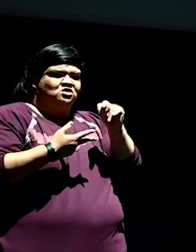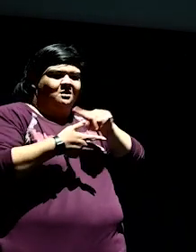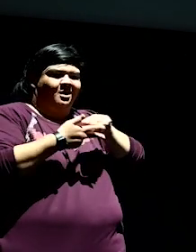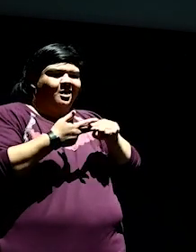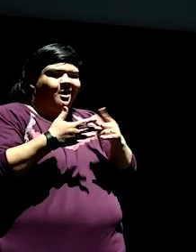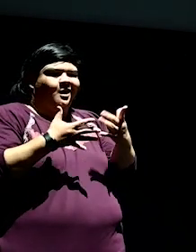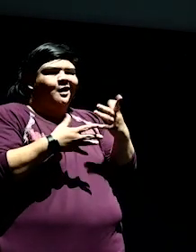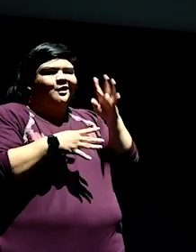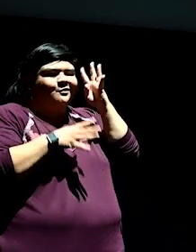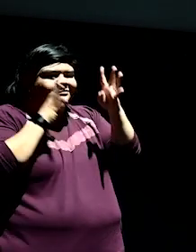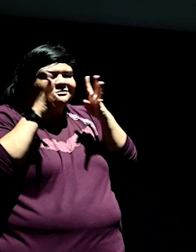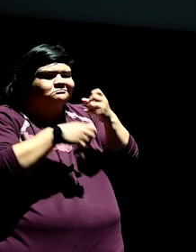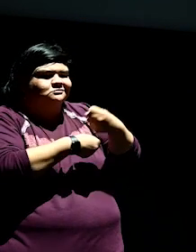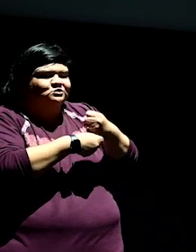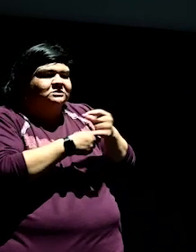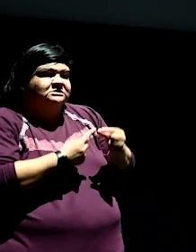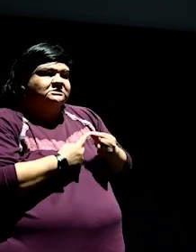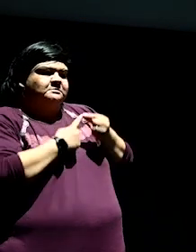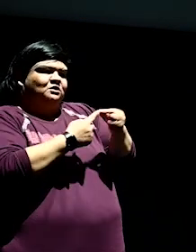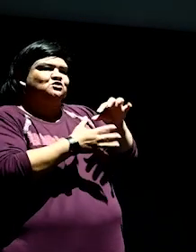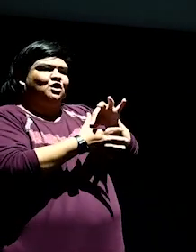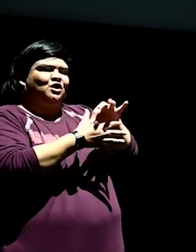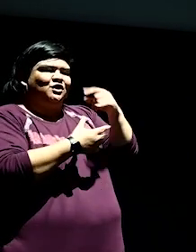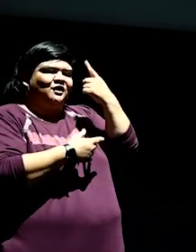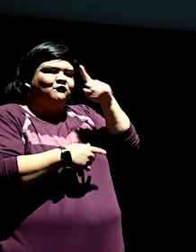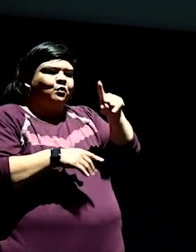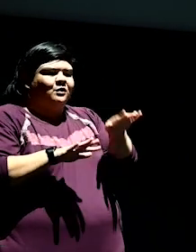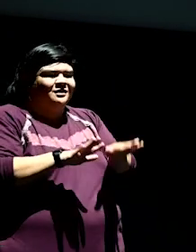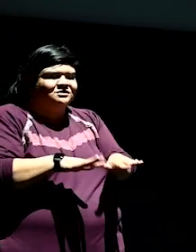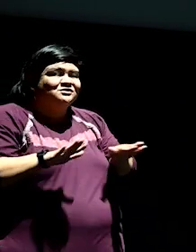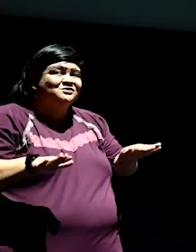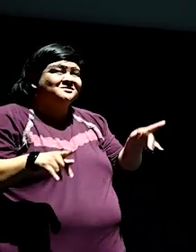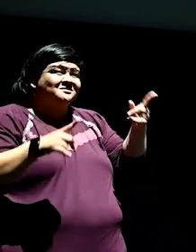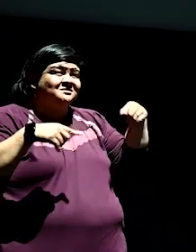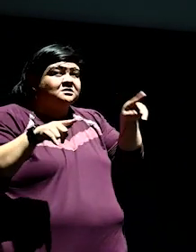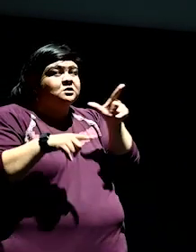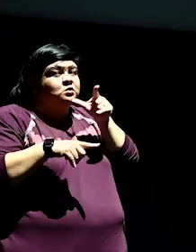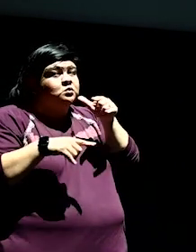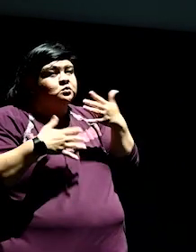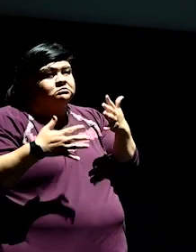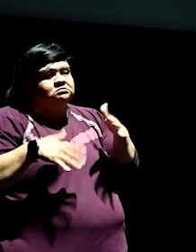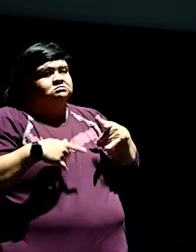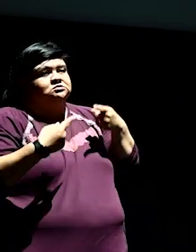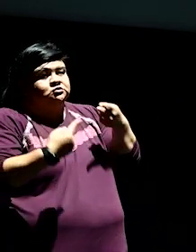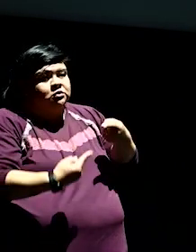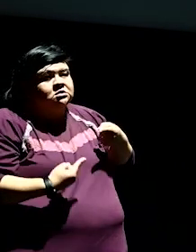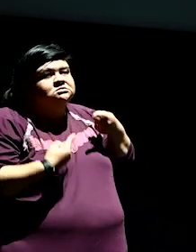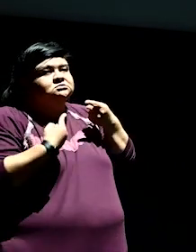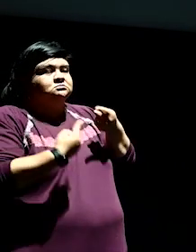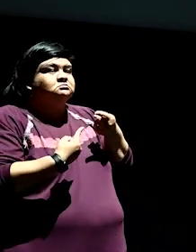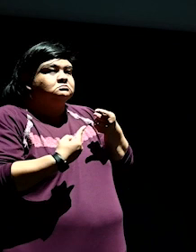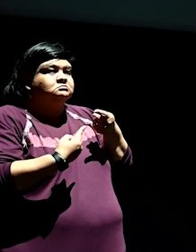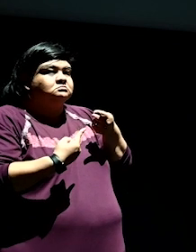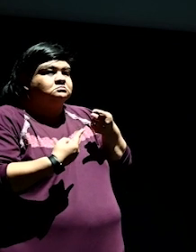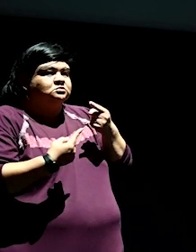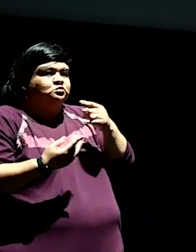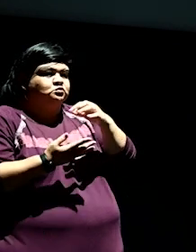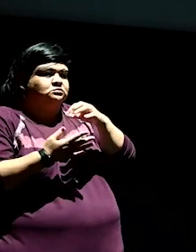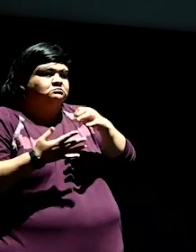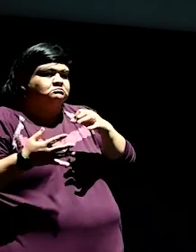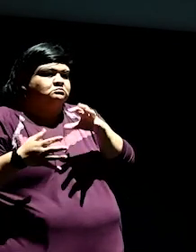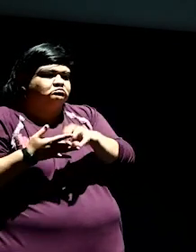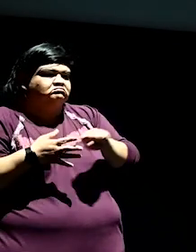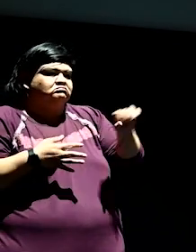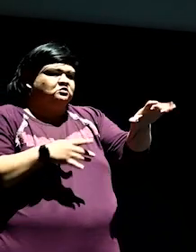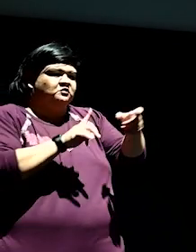create special content for the children who were struggling being displaced. So the